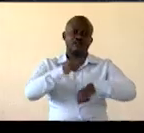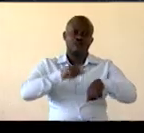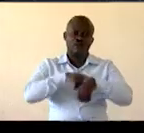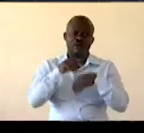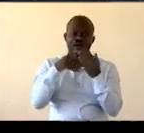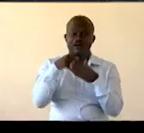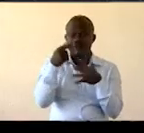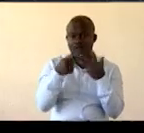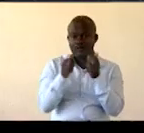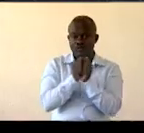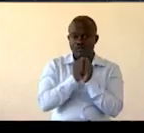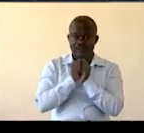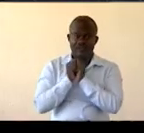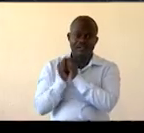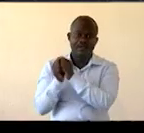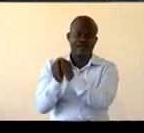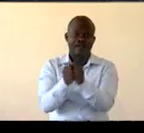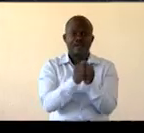are together